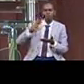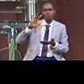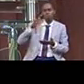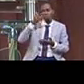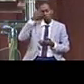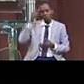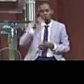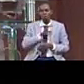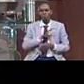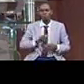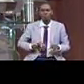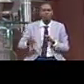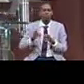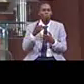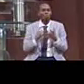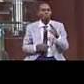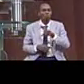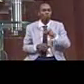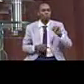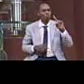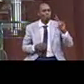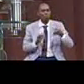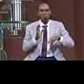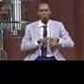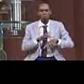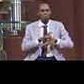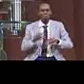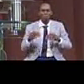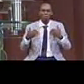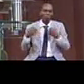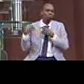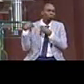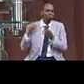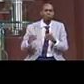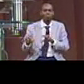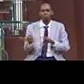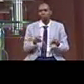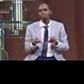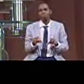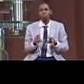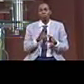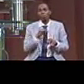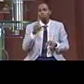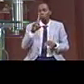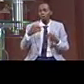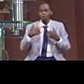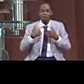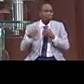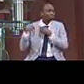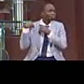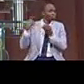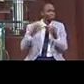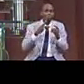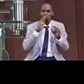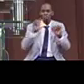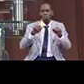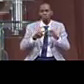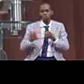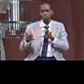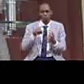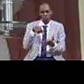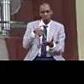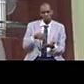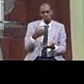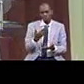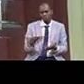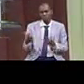other man had ever done. As you look through the Bible, no man has ever done this that Jesus did. Actually,